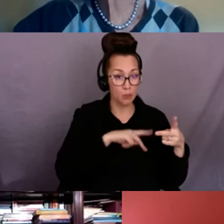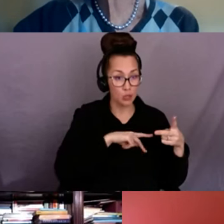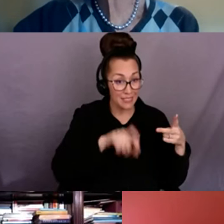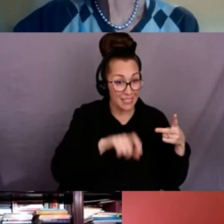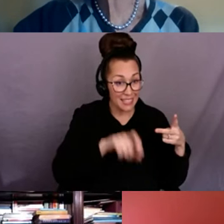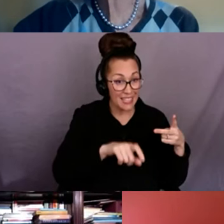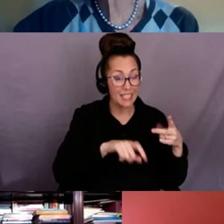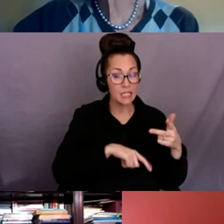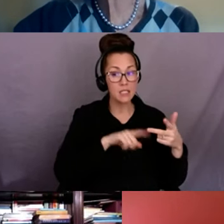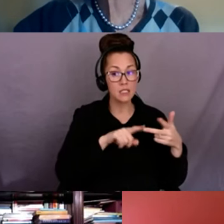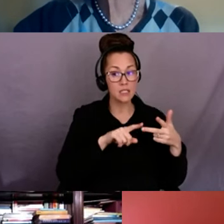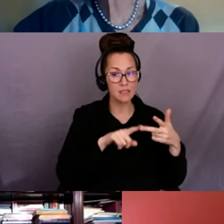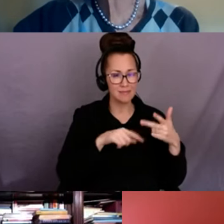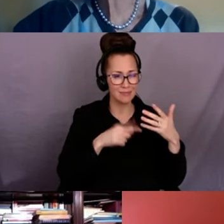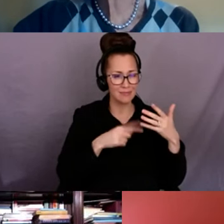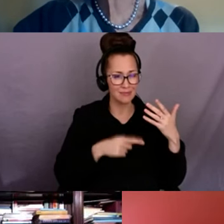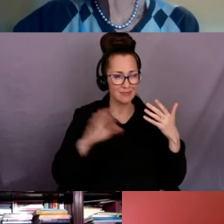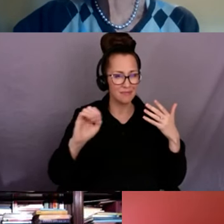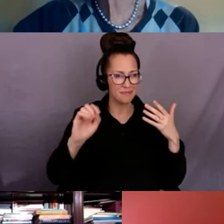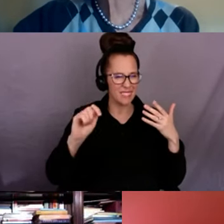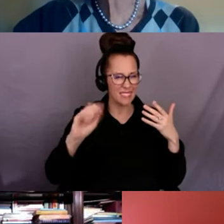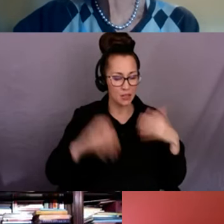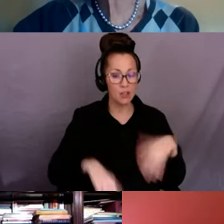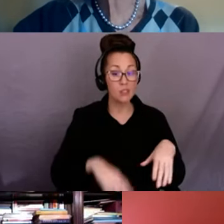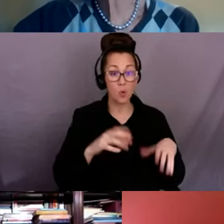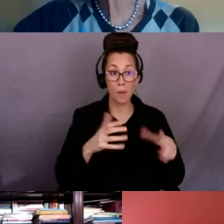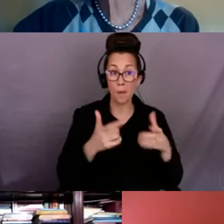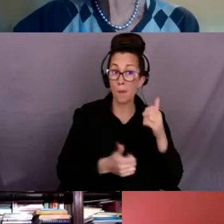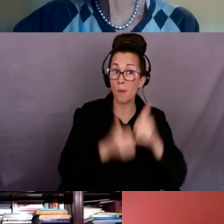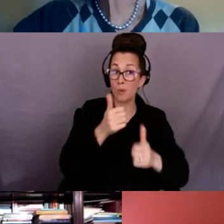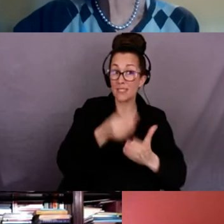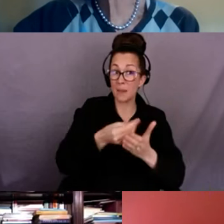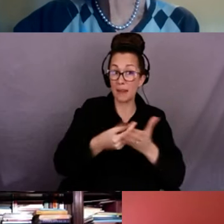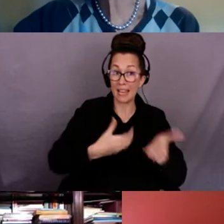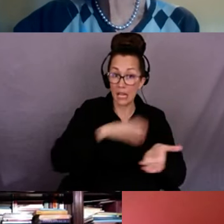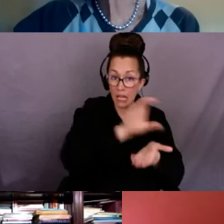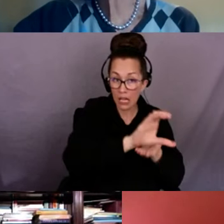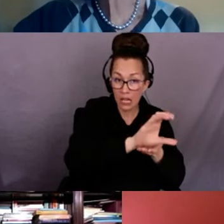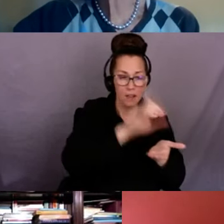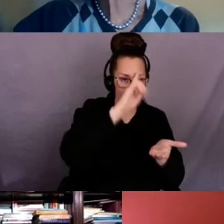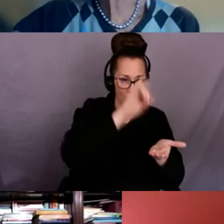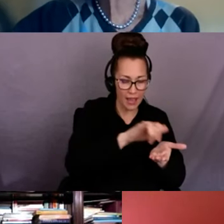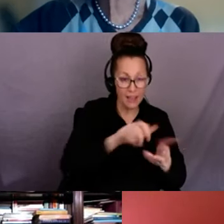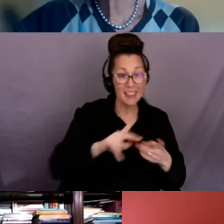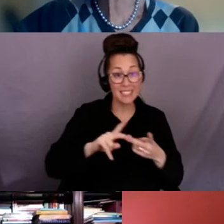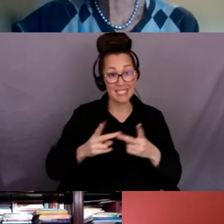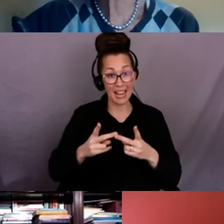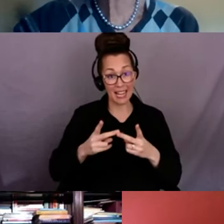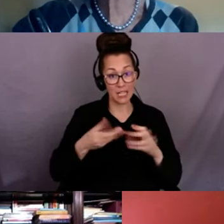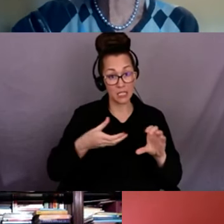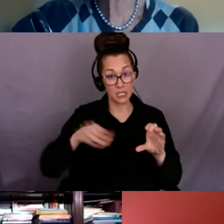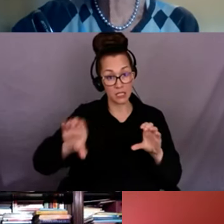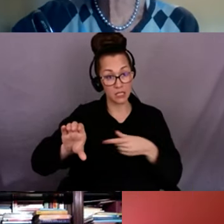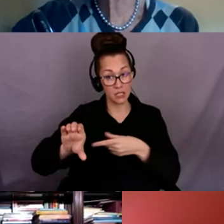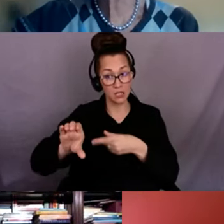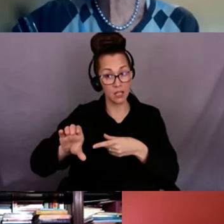allowance, et cetera. And so that's the large portion of the increase to the budget. The second largest portion that we would see would be